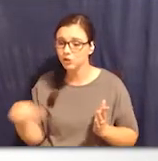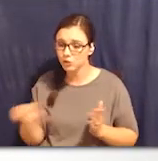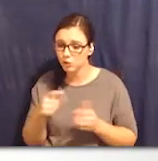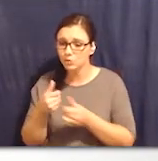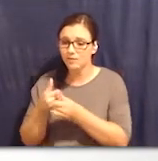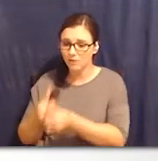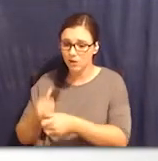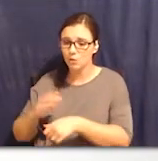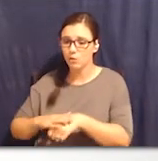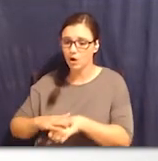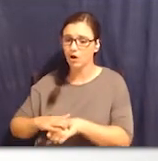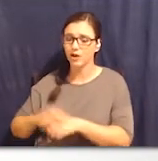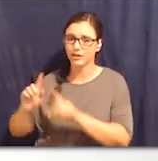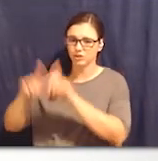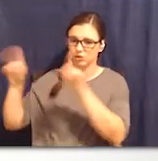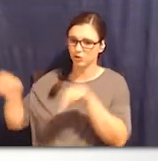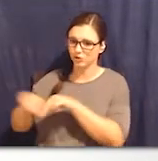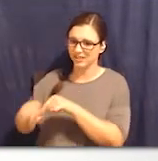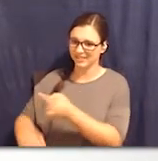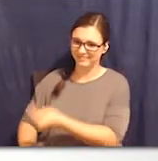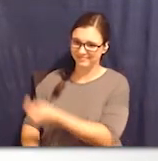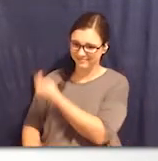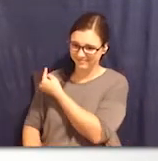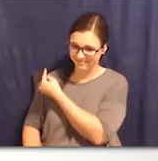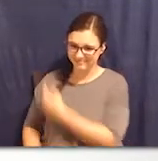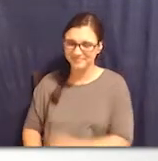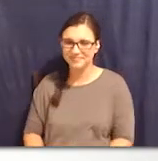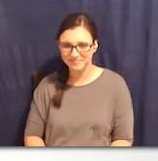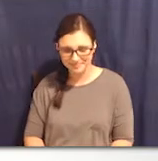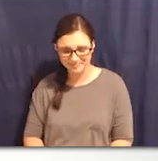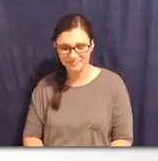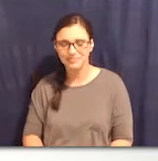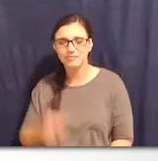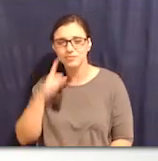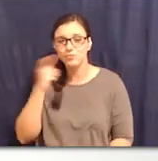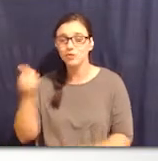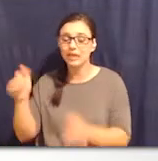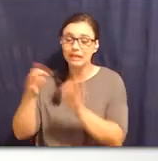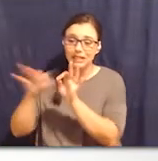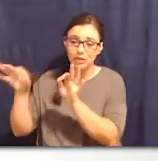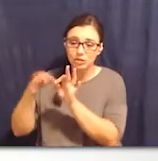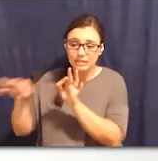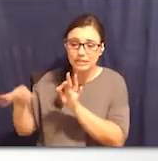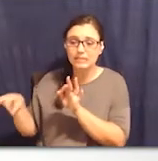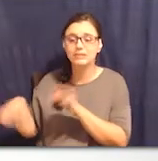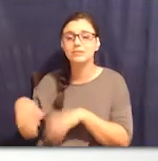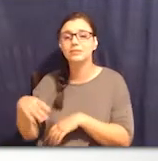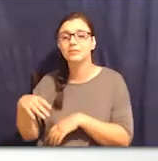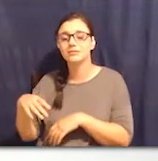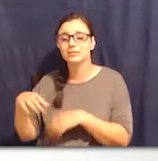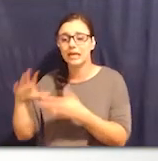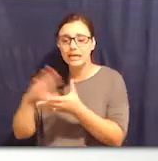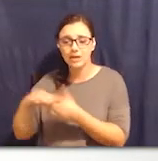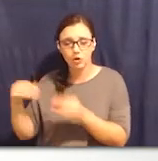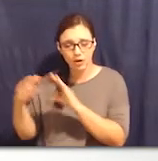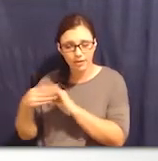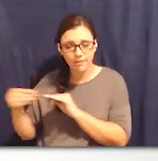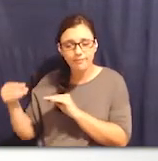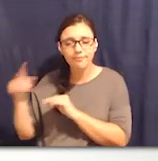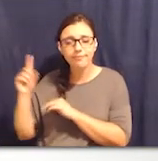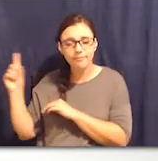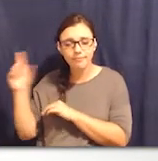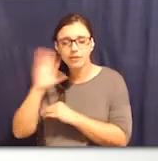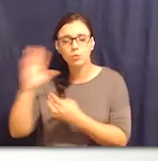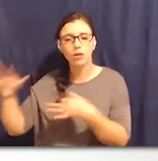autism. I encourage you to follow along on the projection screen up here for lyrics and